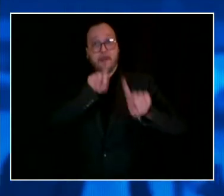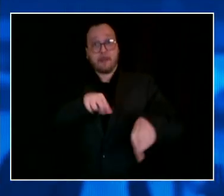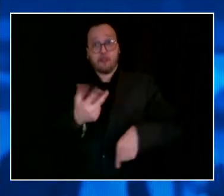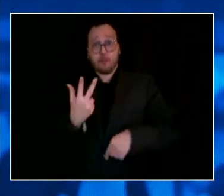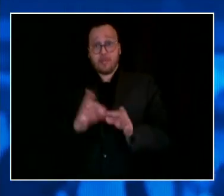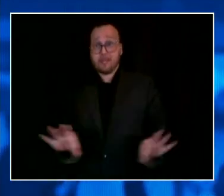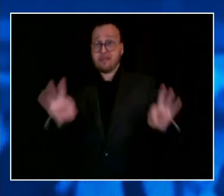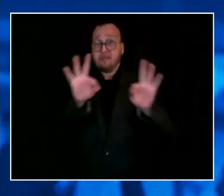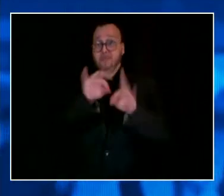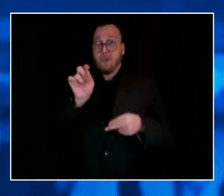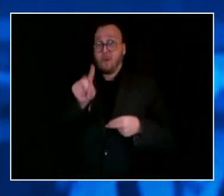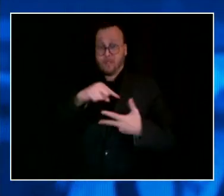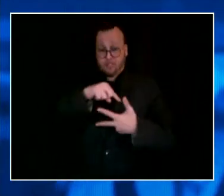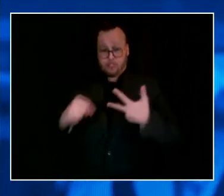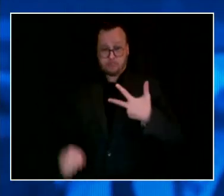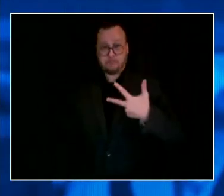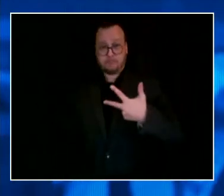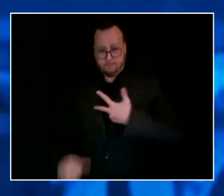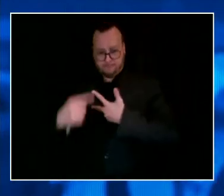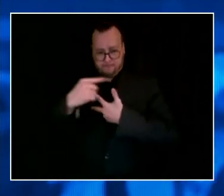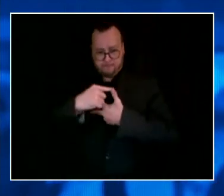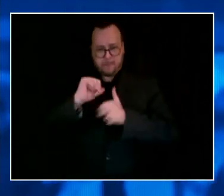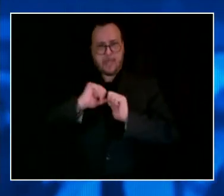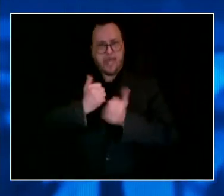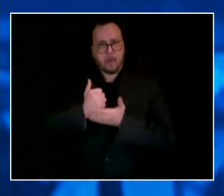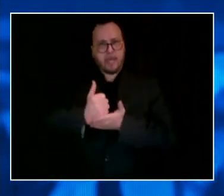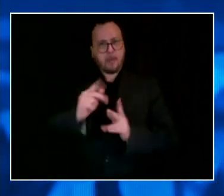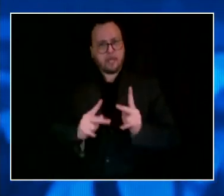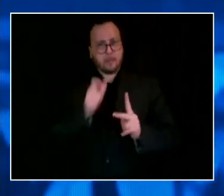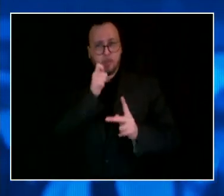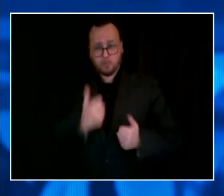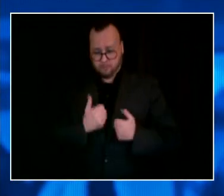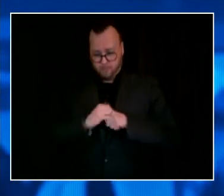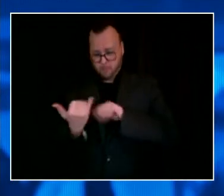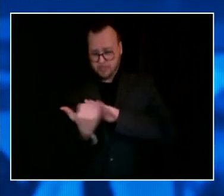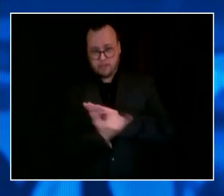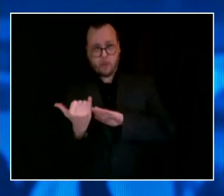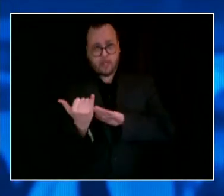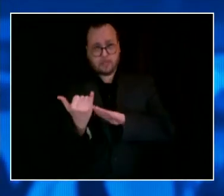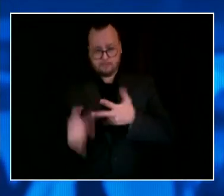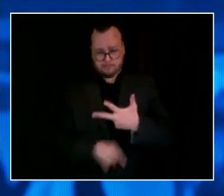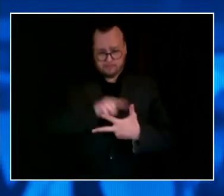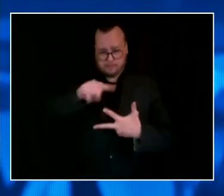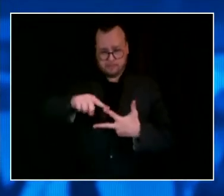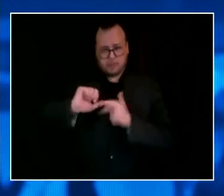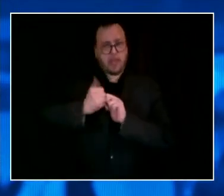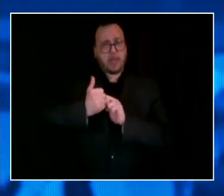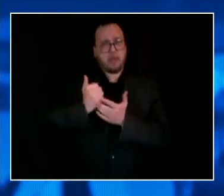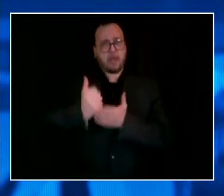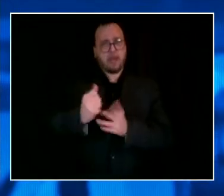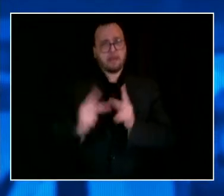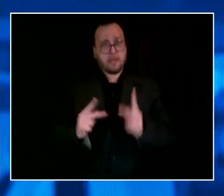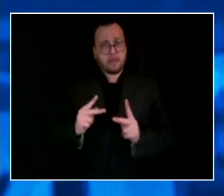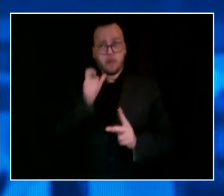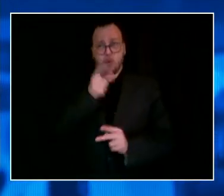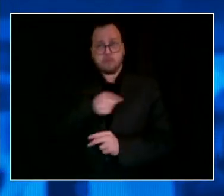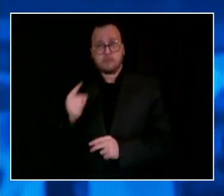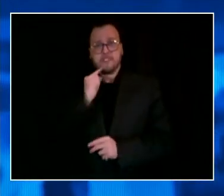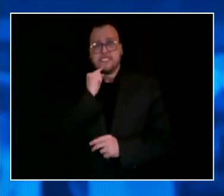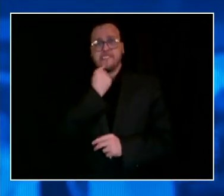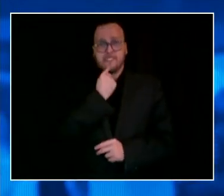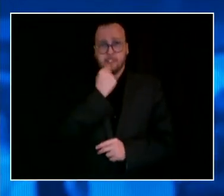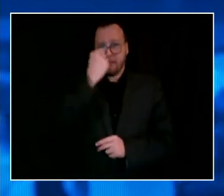questions. How can we help people on our subways? How can we help people with serious mental